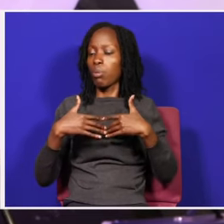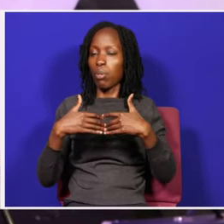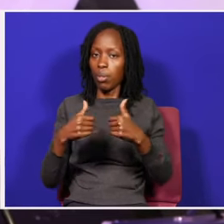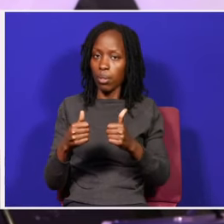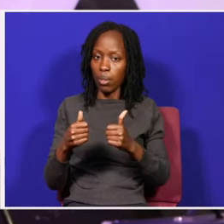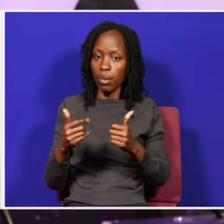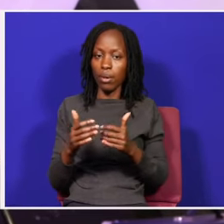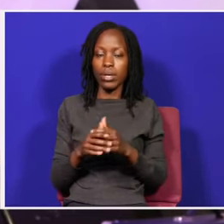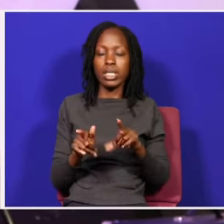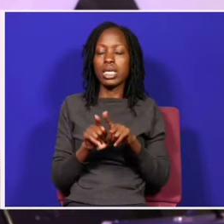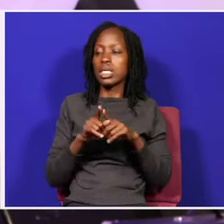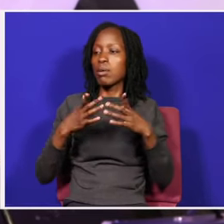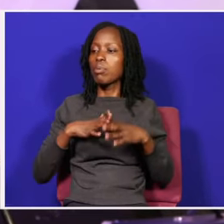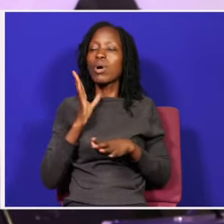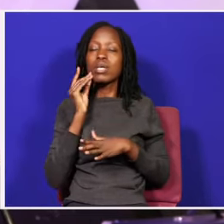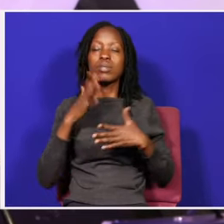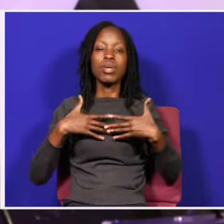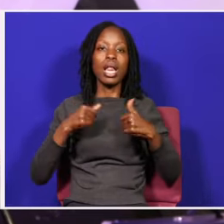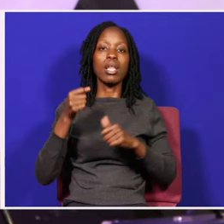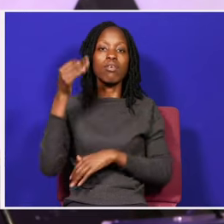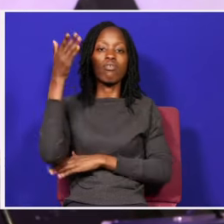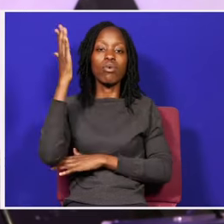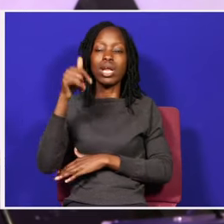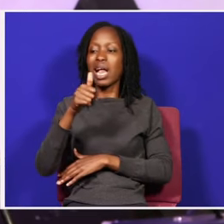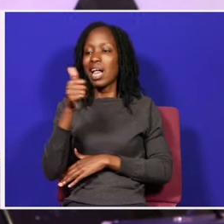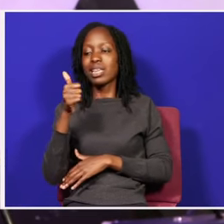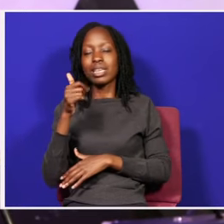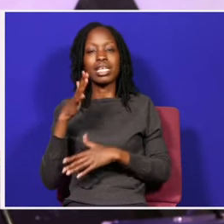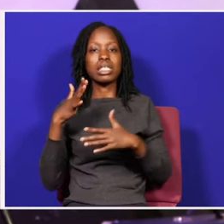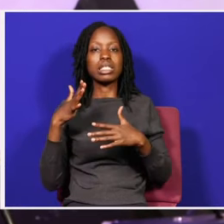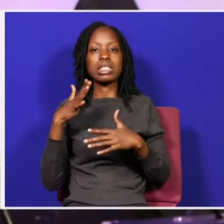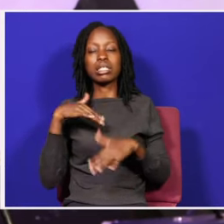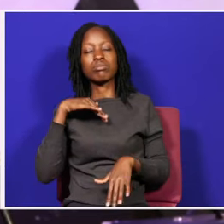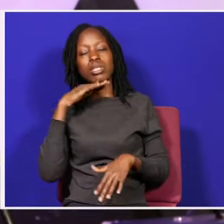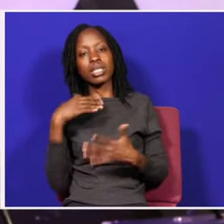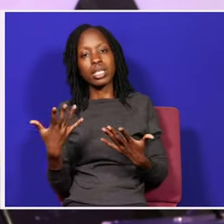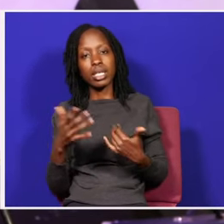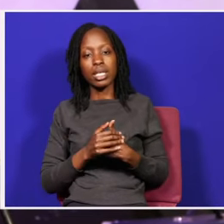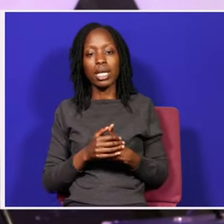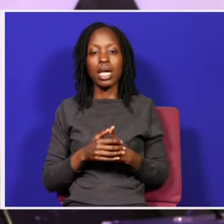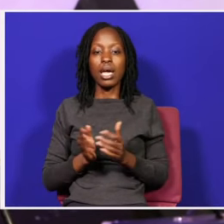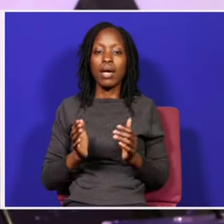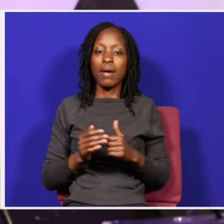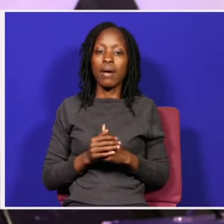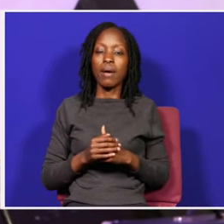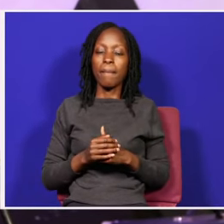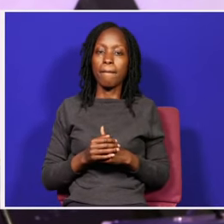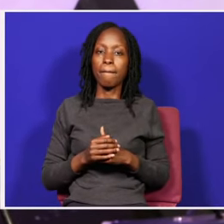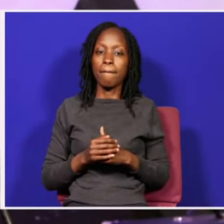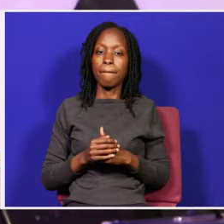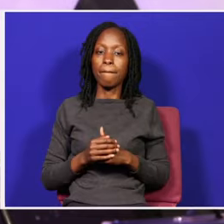illnesses, experienced the healing of God. Others didn't. Others passed on and went on into